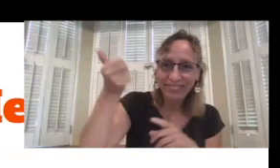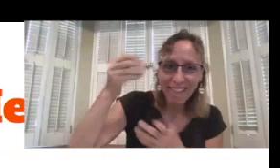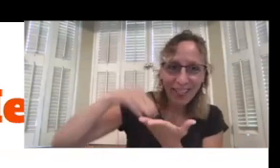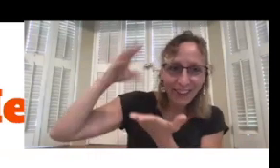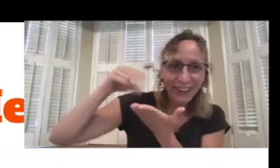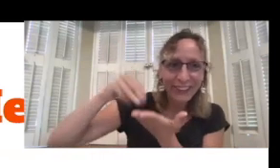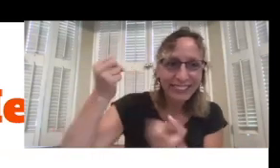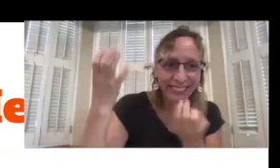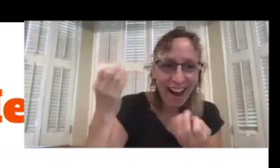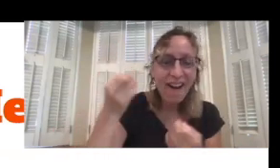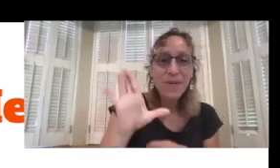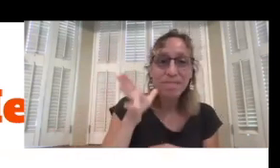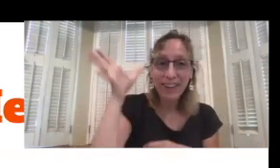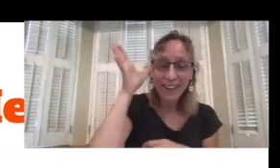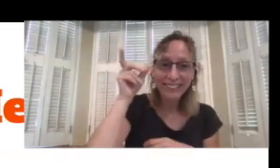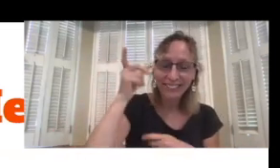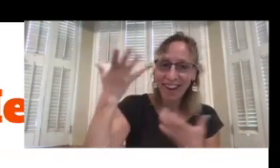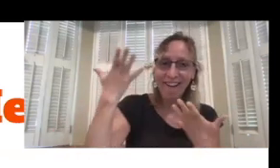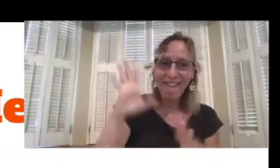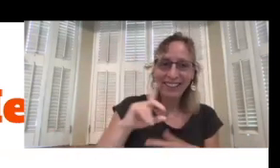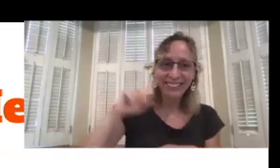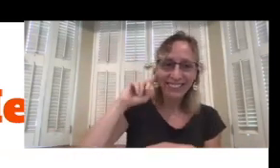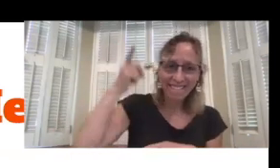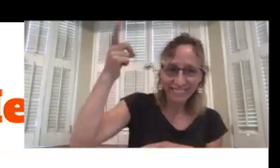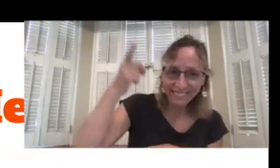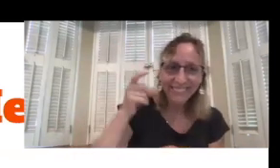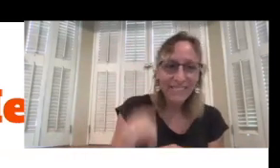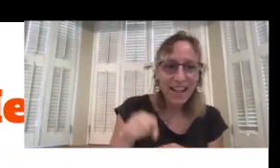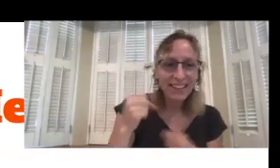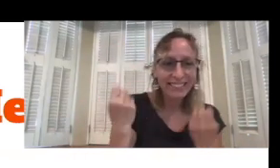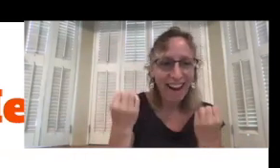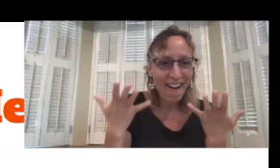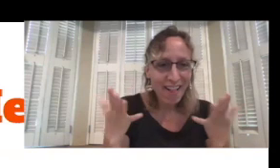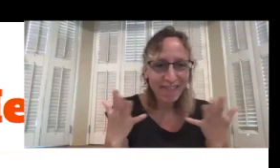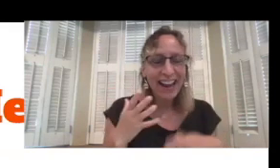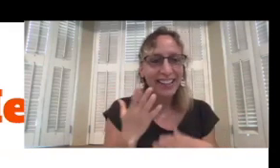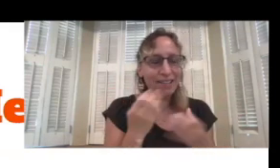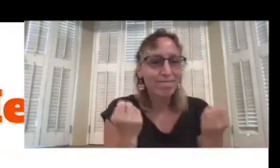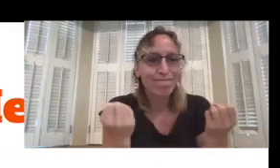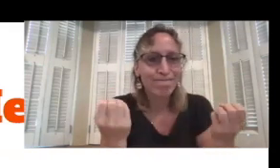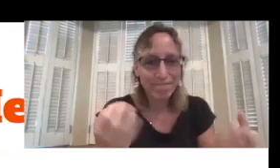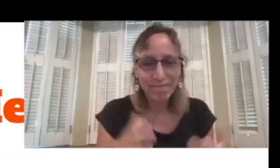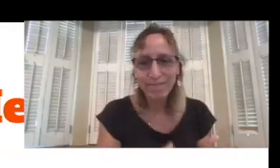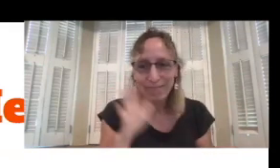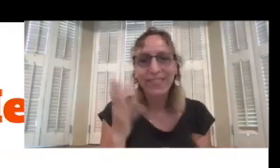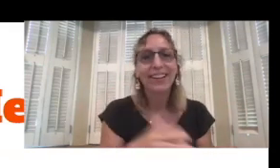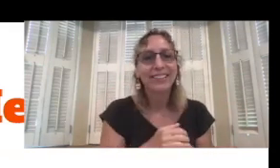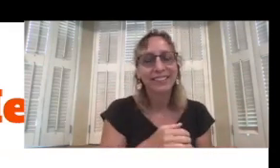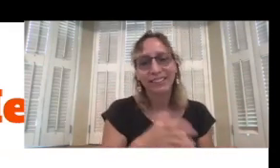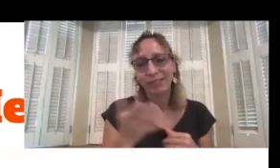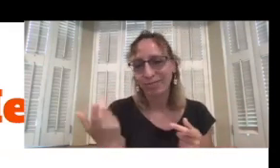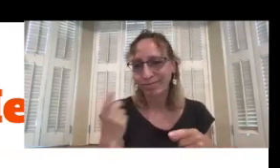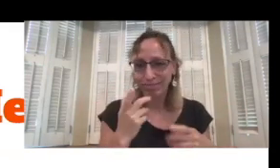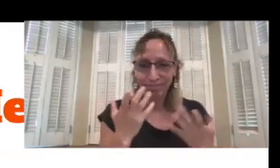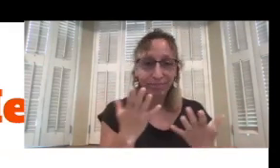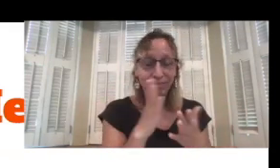Other students are born signing, meaning that their parents have either learned sign language then when they found out they had a deaf child, or their parents already sign